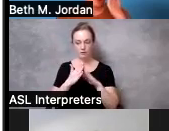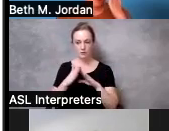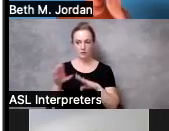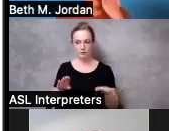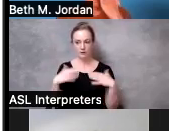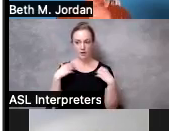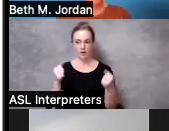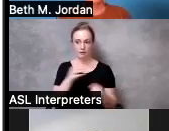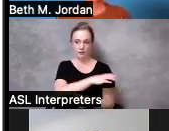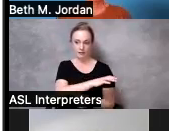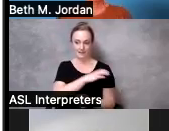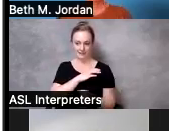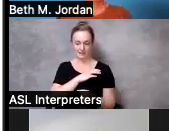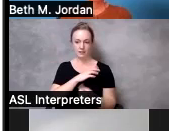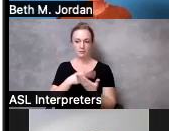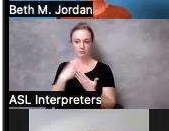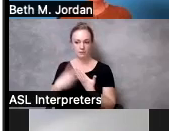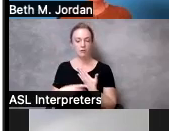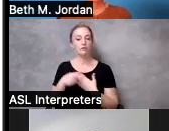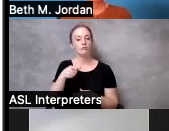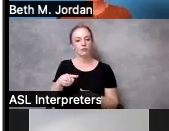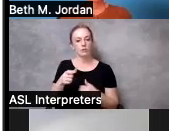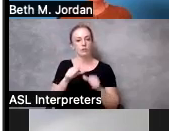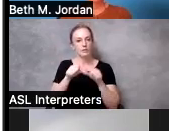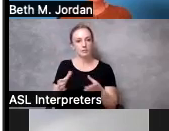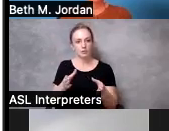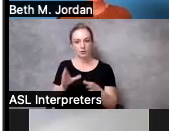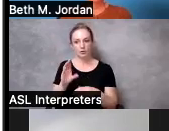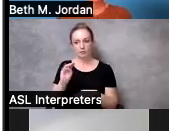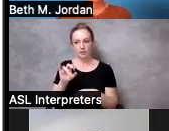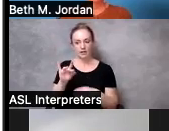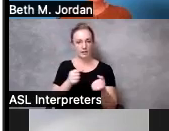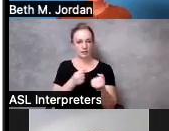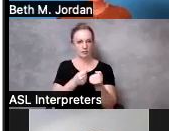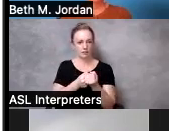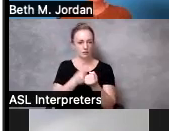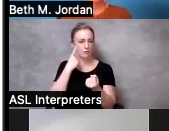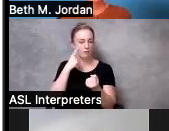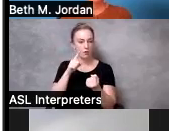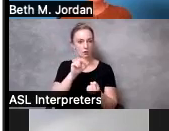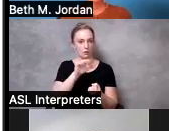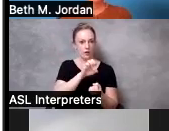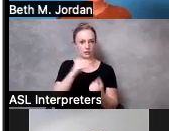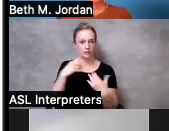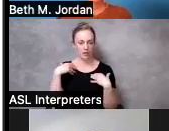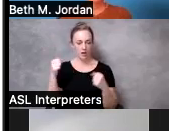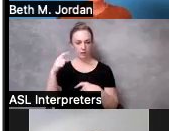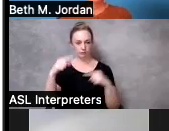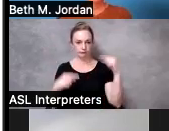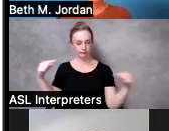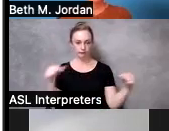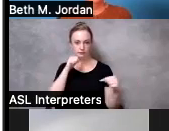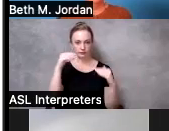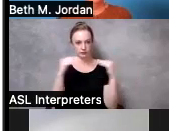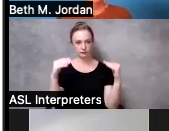clinic initiatives. Leslie continues to serve as Medicaid's champion for racial and health disparities. Previous jobs